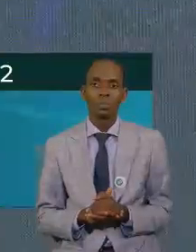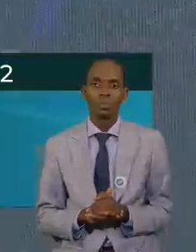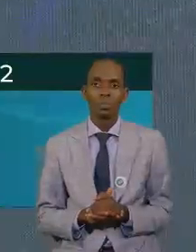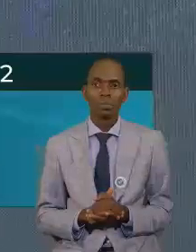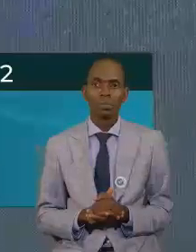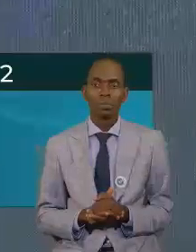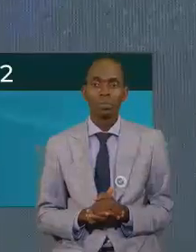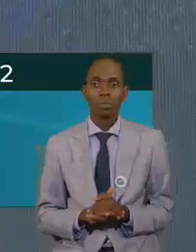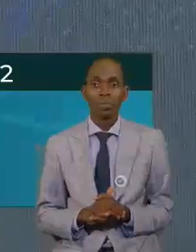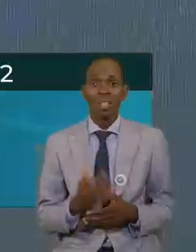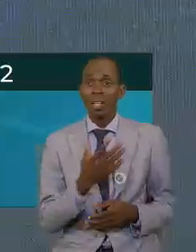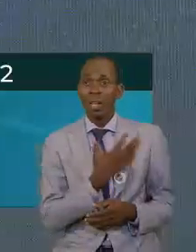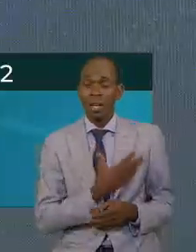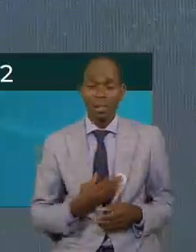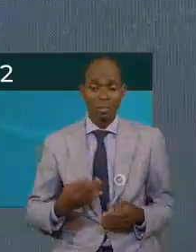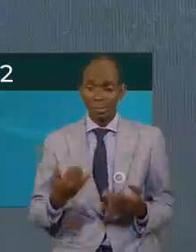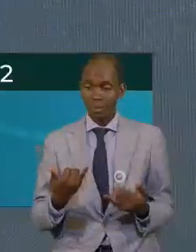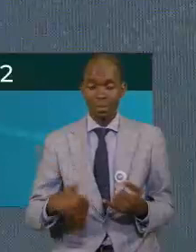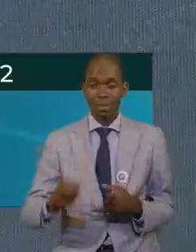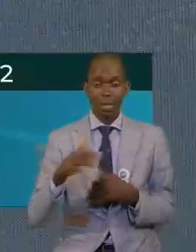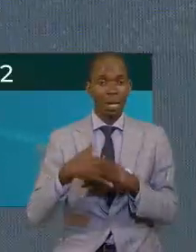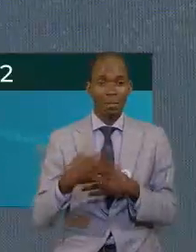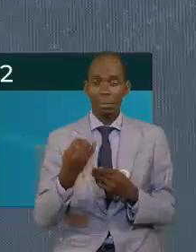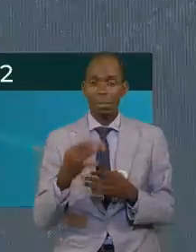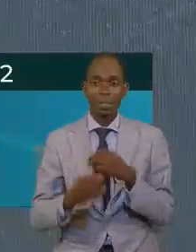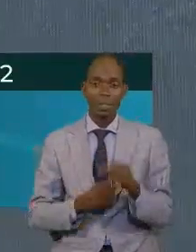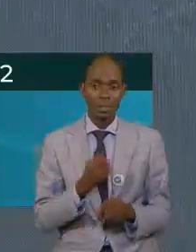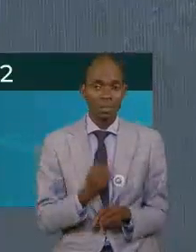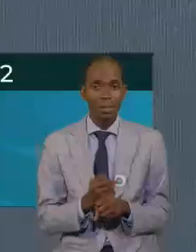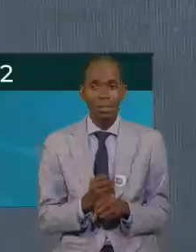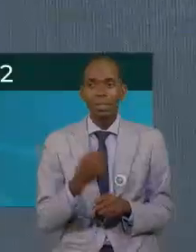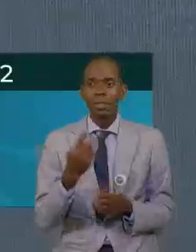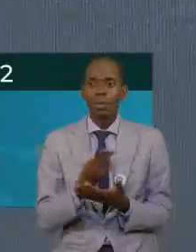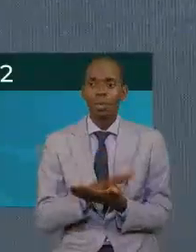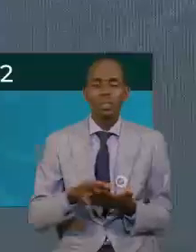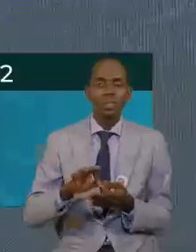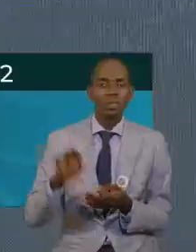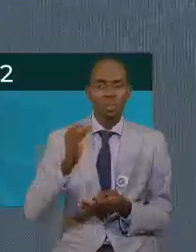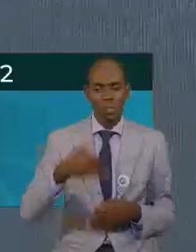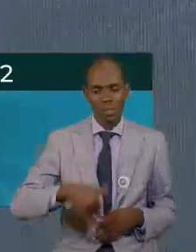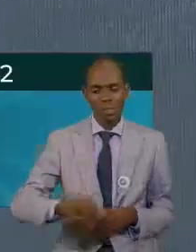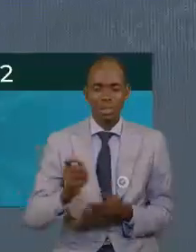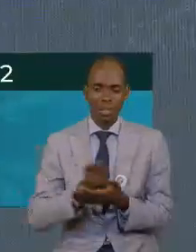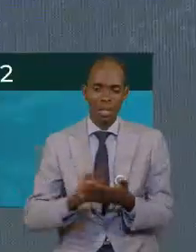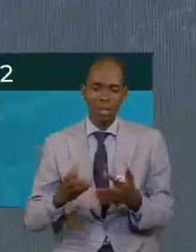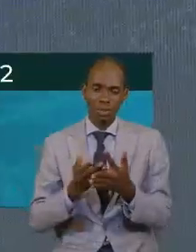And still, after many years, the Holy Spirit still writes through John.